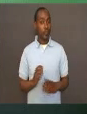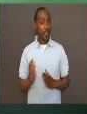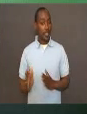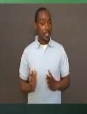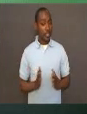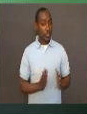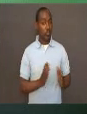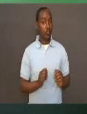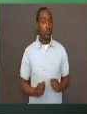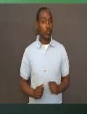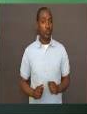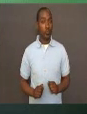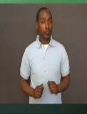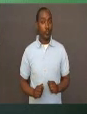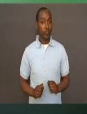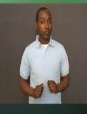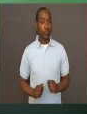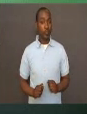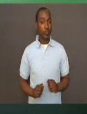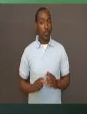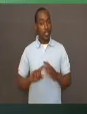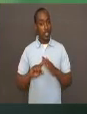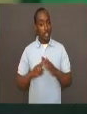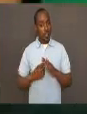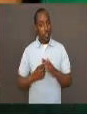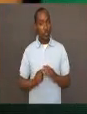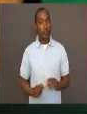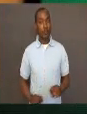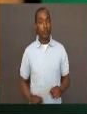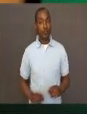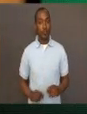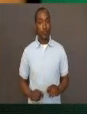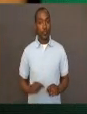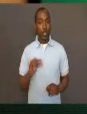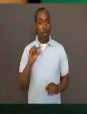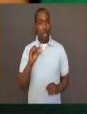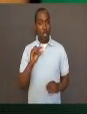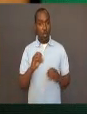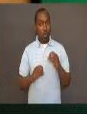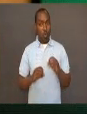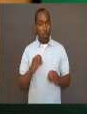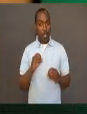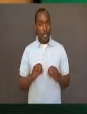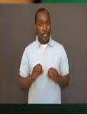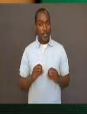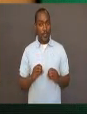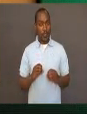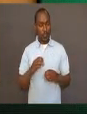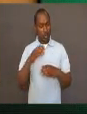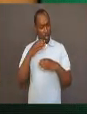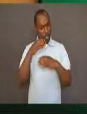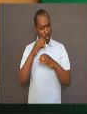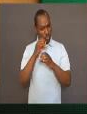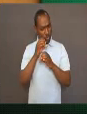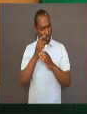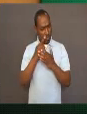ready? Let us get started. A microorganism is a